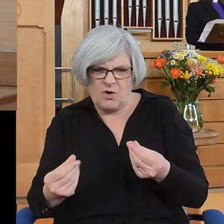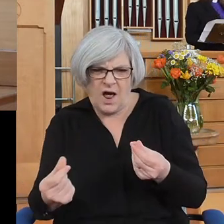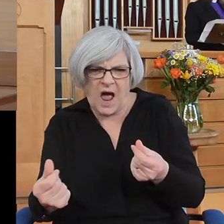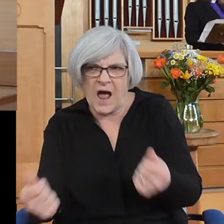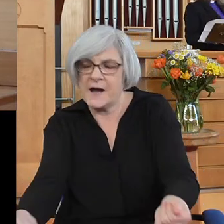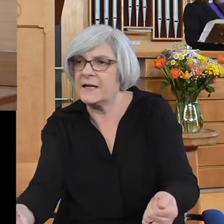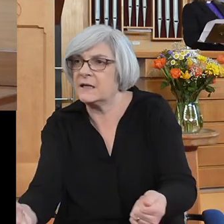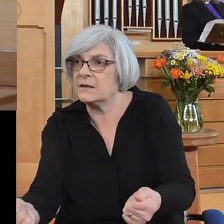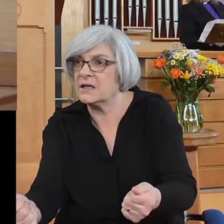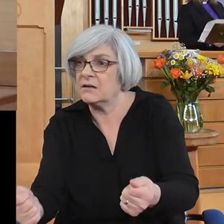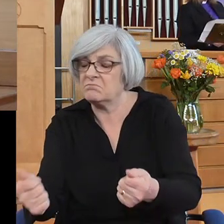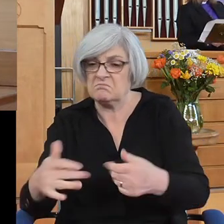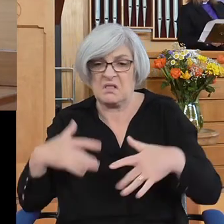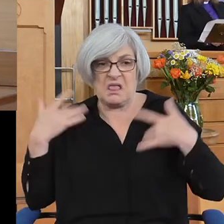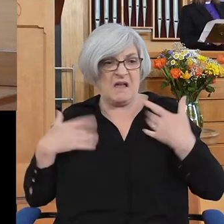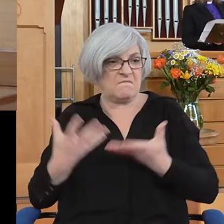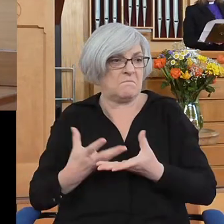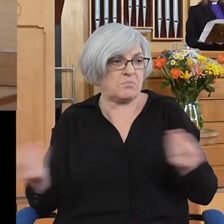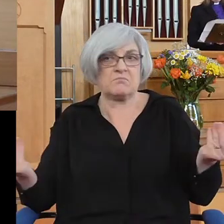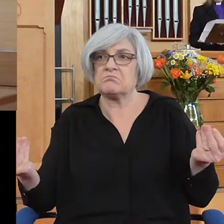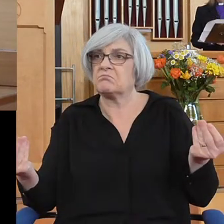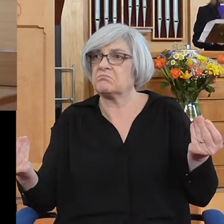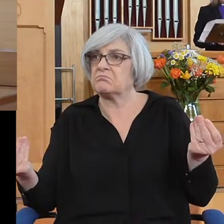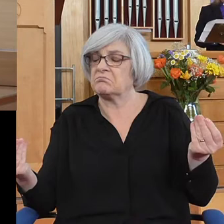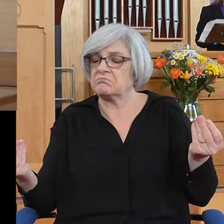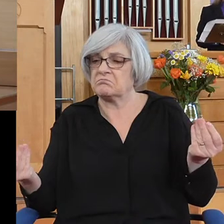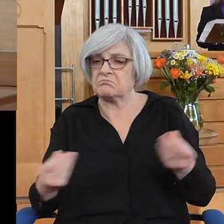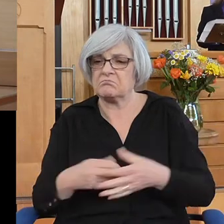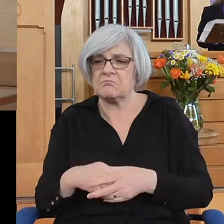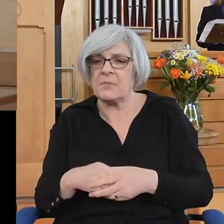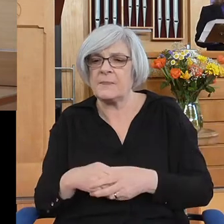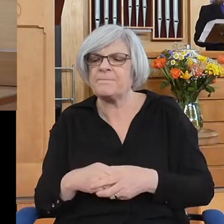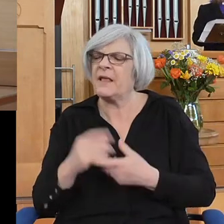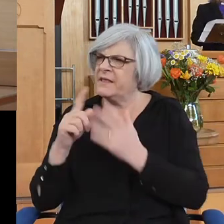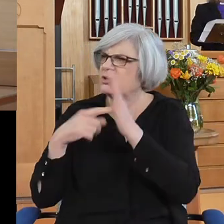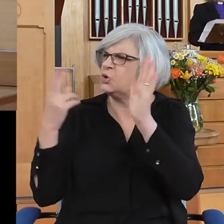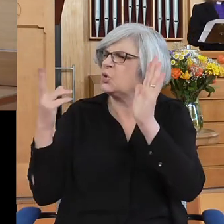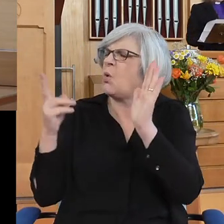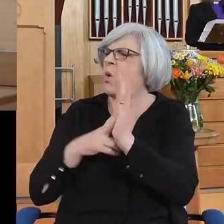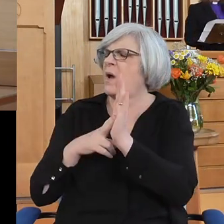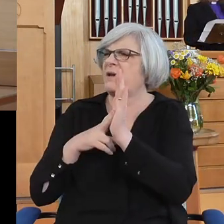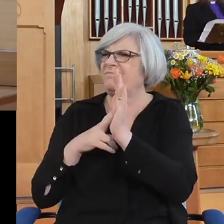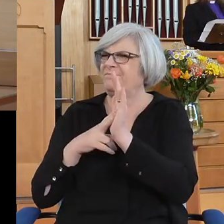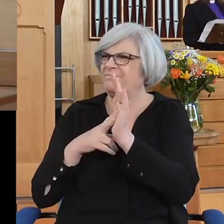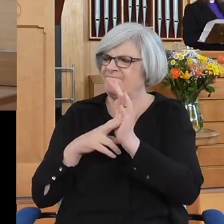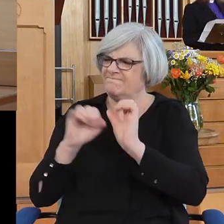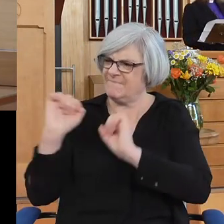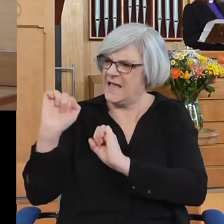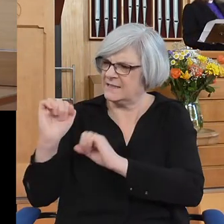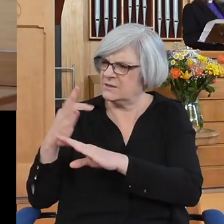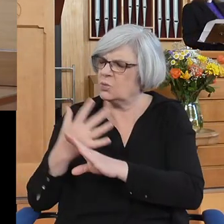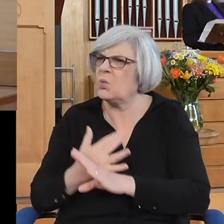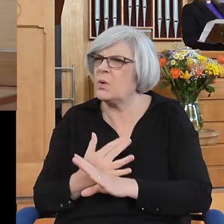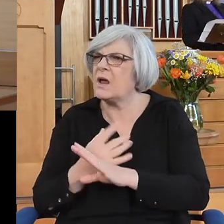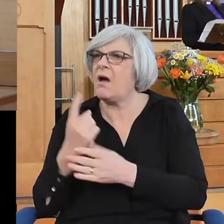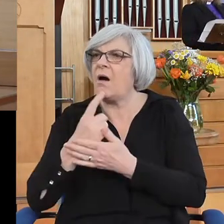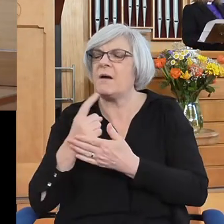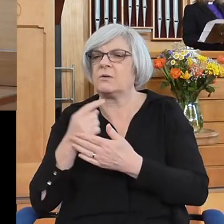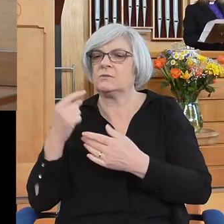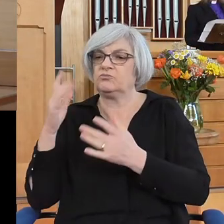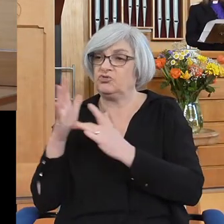life as gone can be. And then John's account of Jesus'